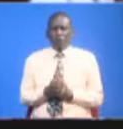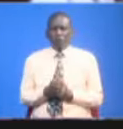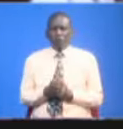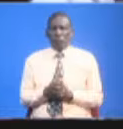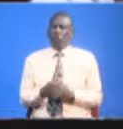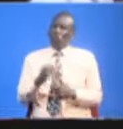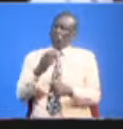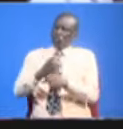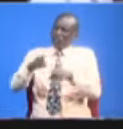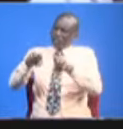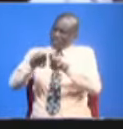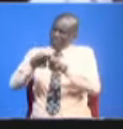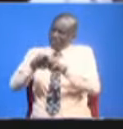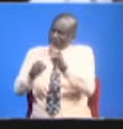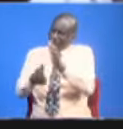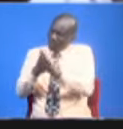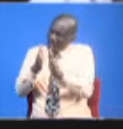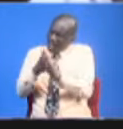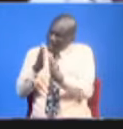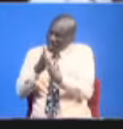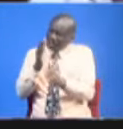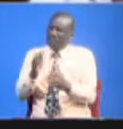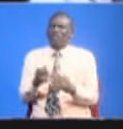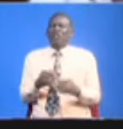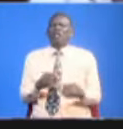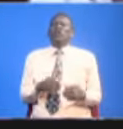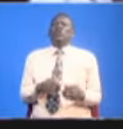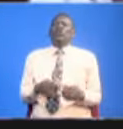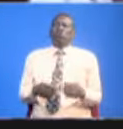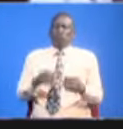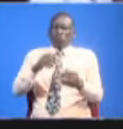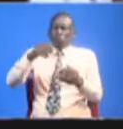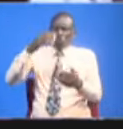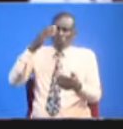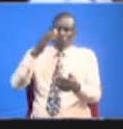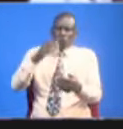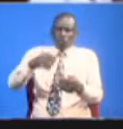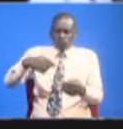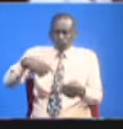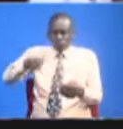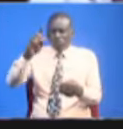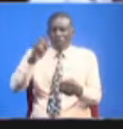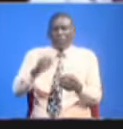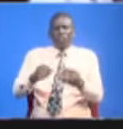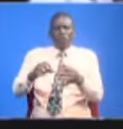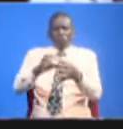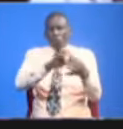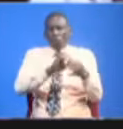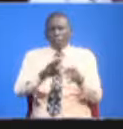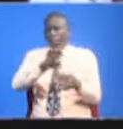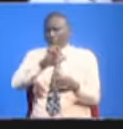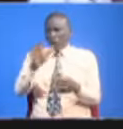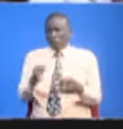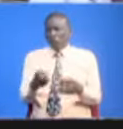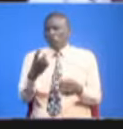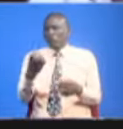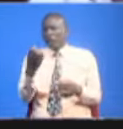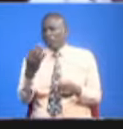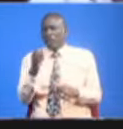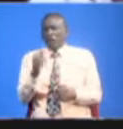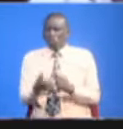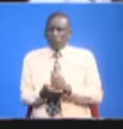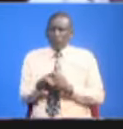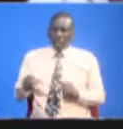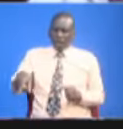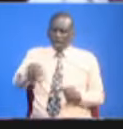Use the same speed to pass the Cooperative Law Bill of 2023, ambayo itatusaidia